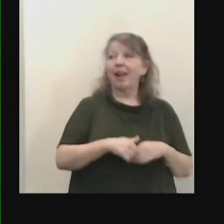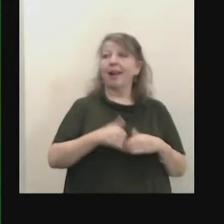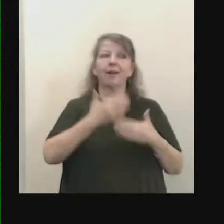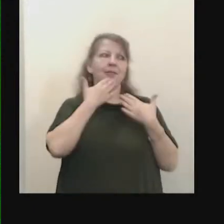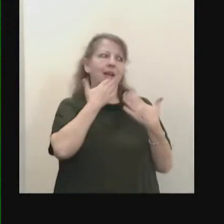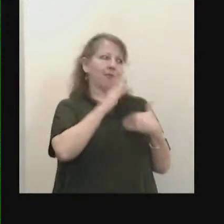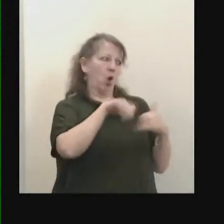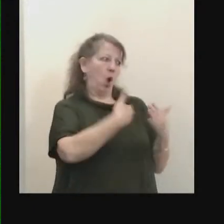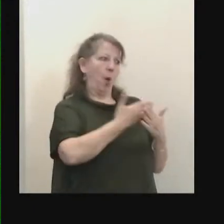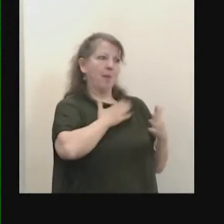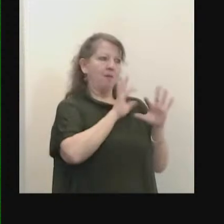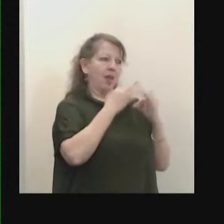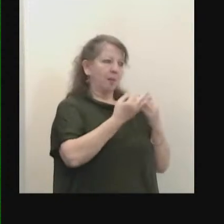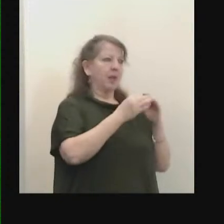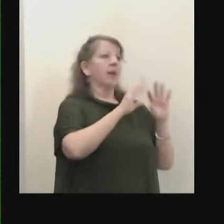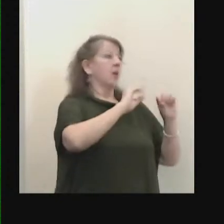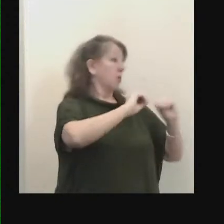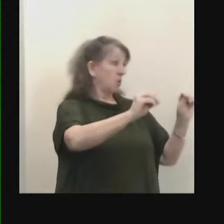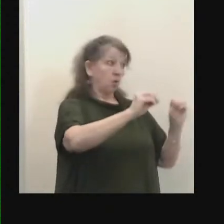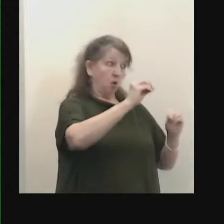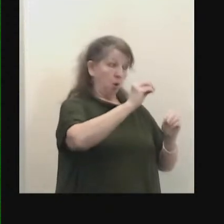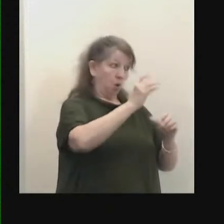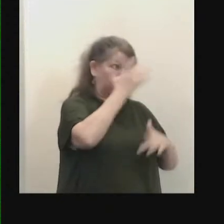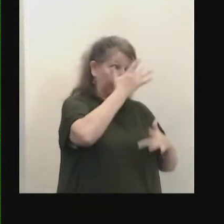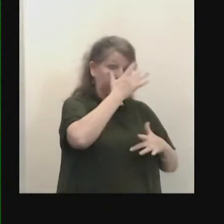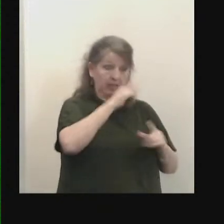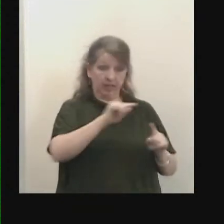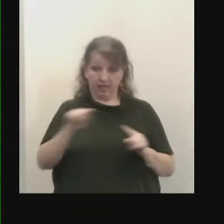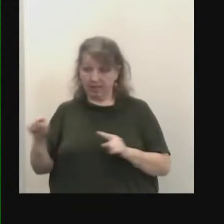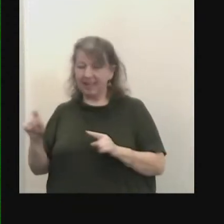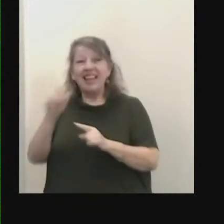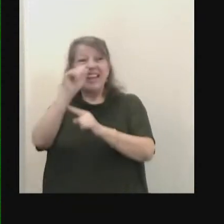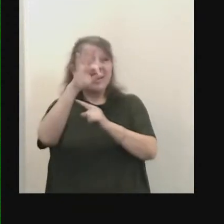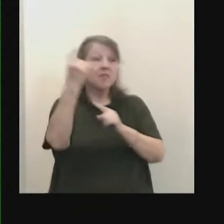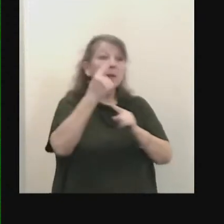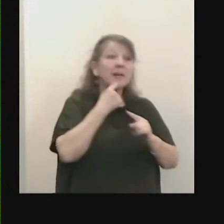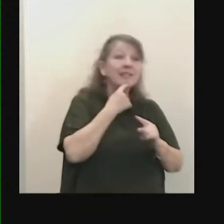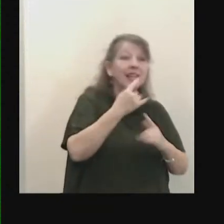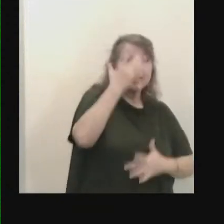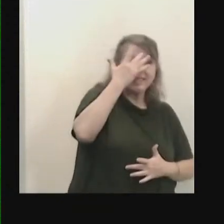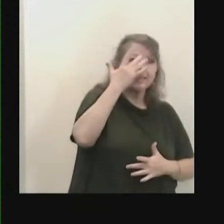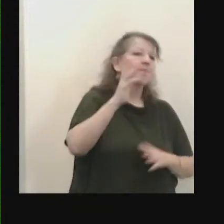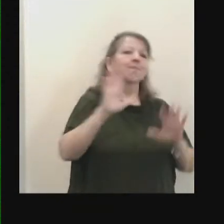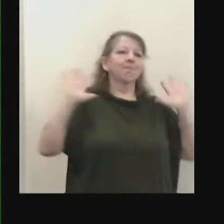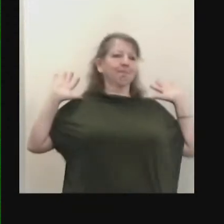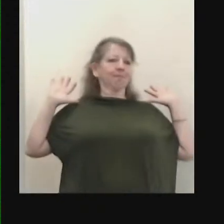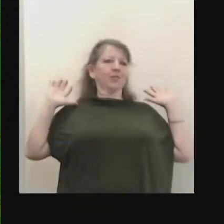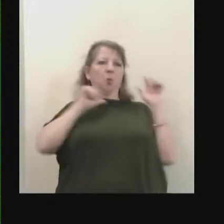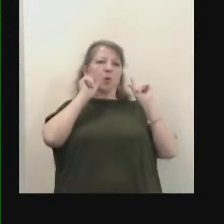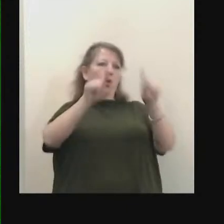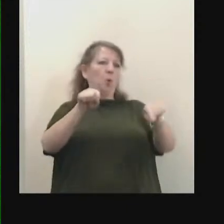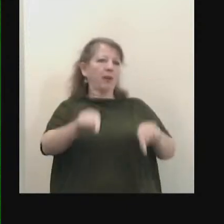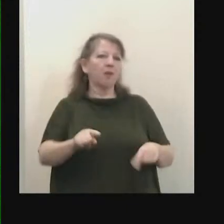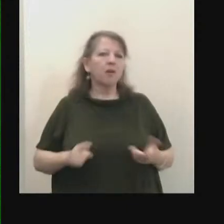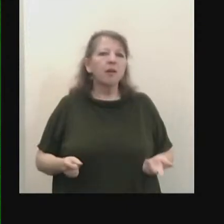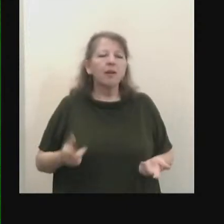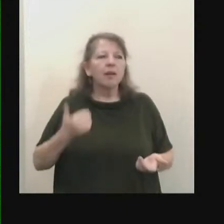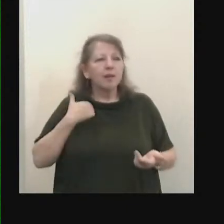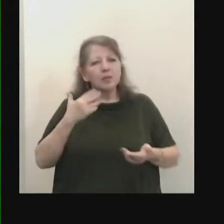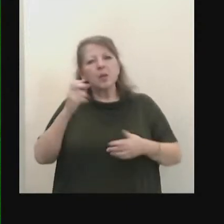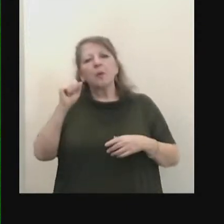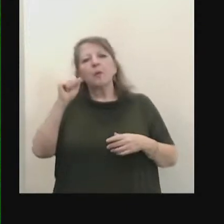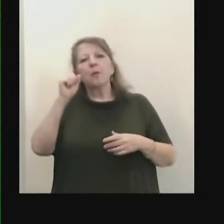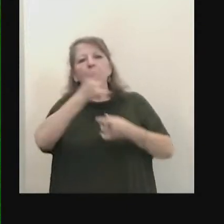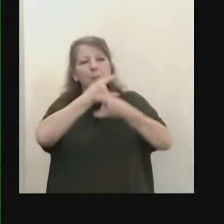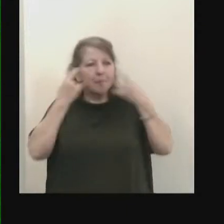back negative. Because if someone came back positive, of course, not going to that gathering. So wear a mask. Be careful out there. We